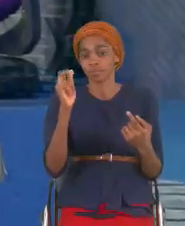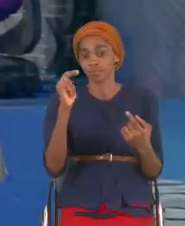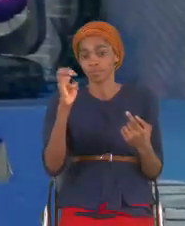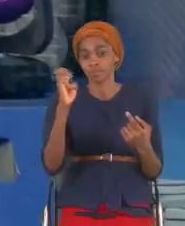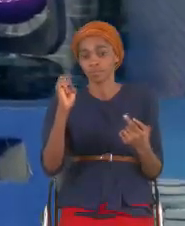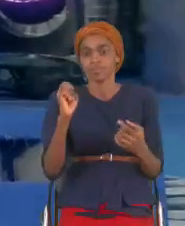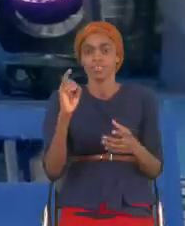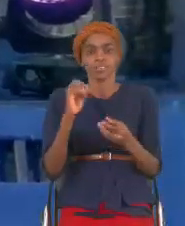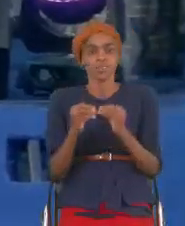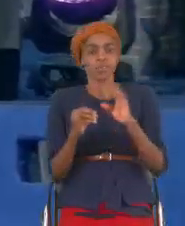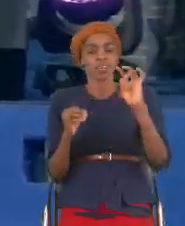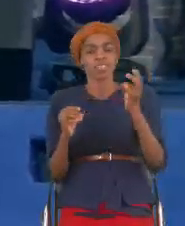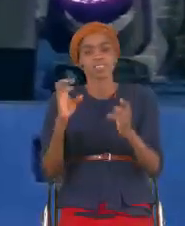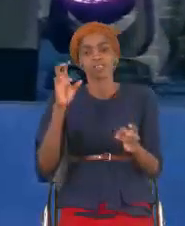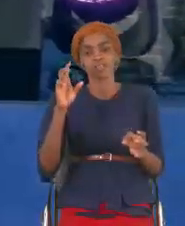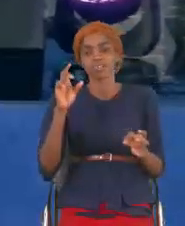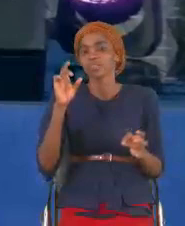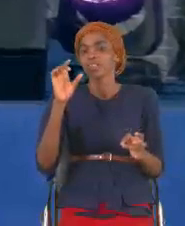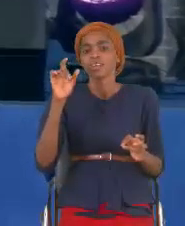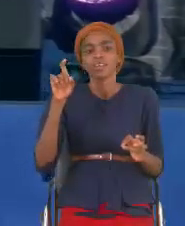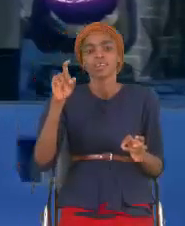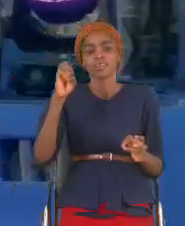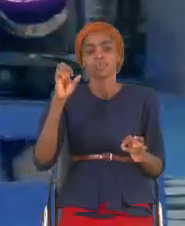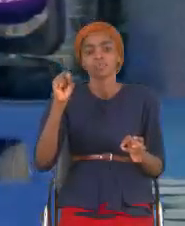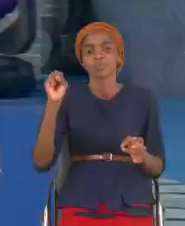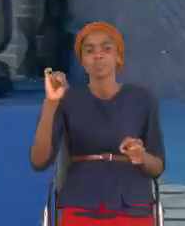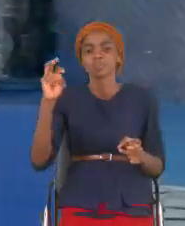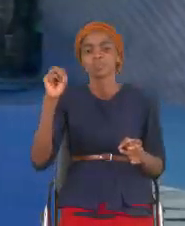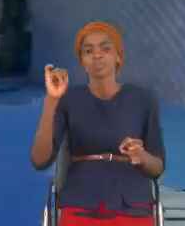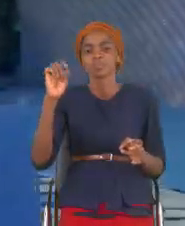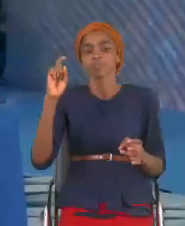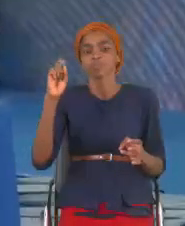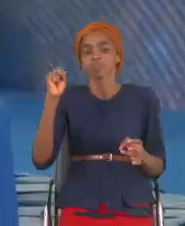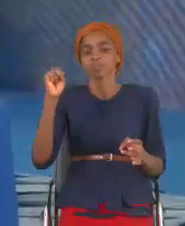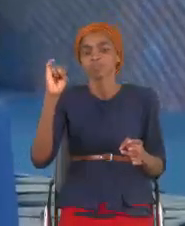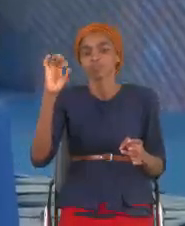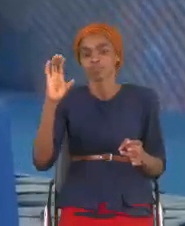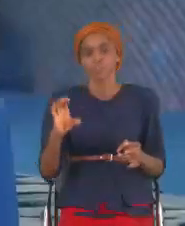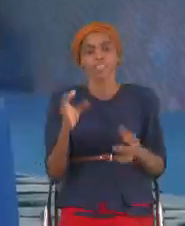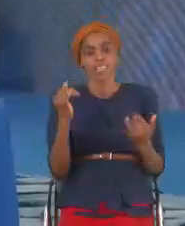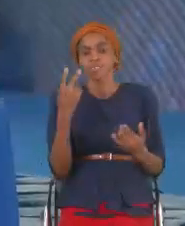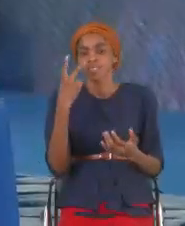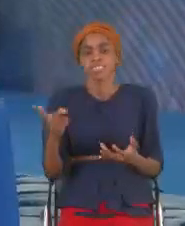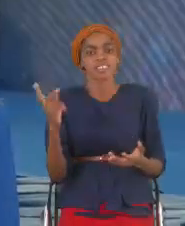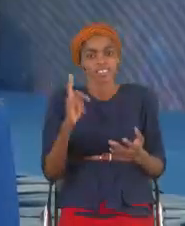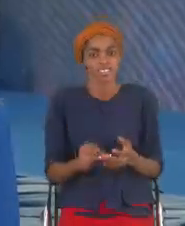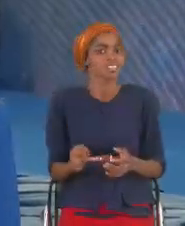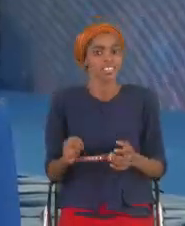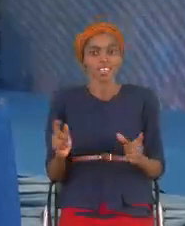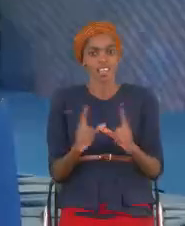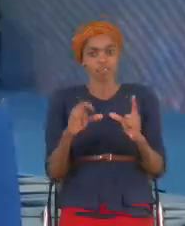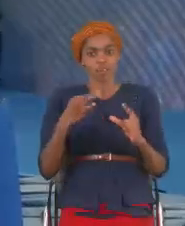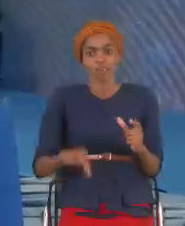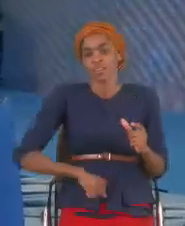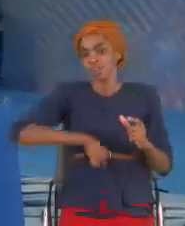Number seven, pessimistic. You see, they raise the proud tongue, and the proud